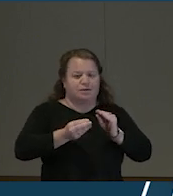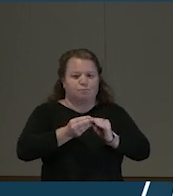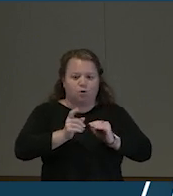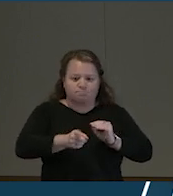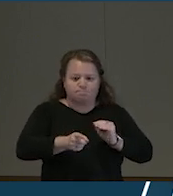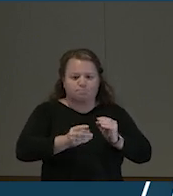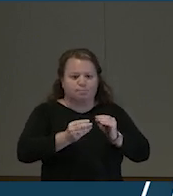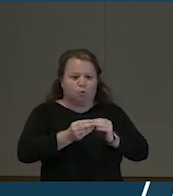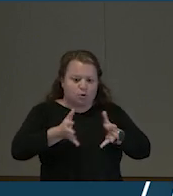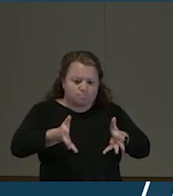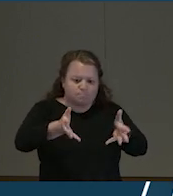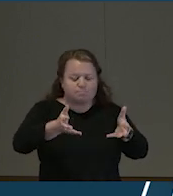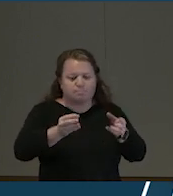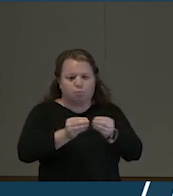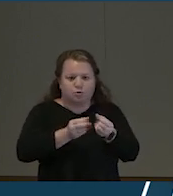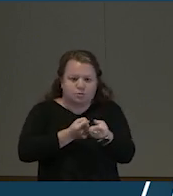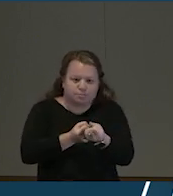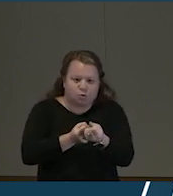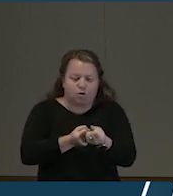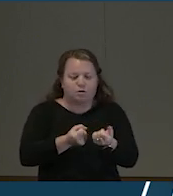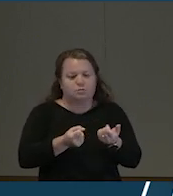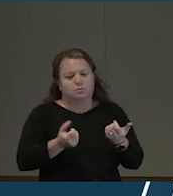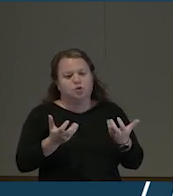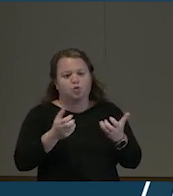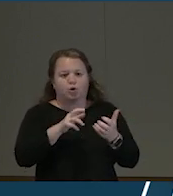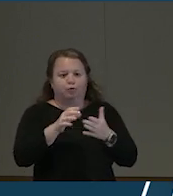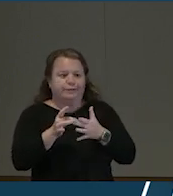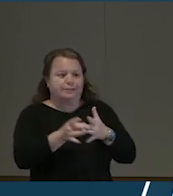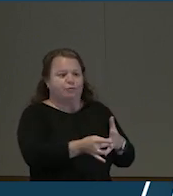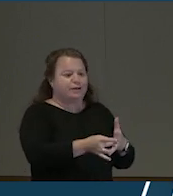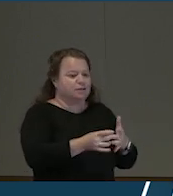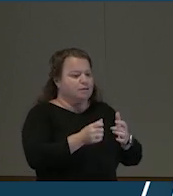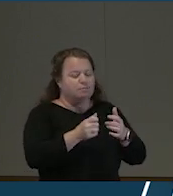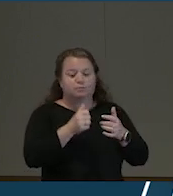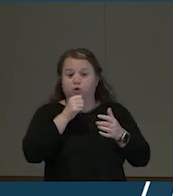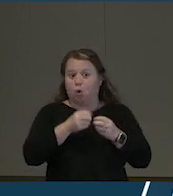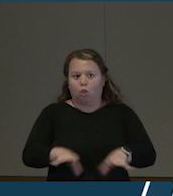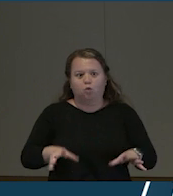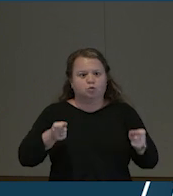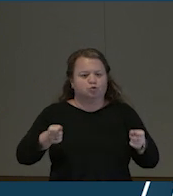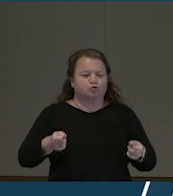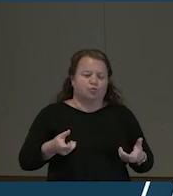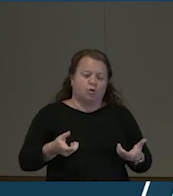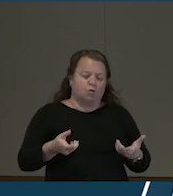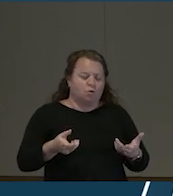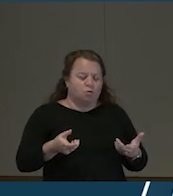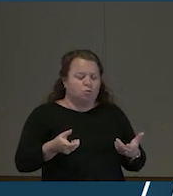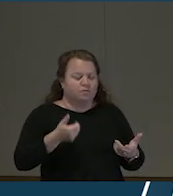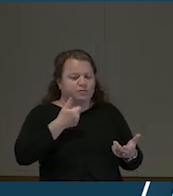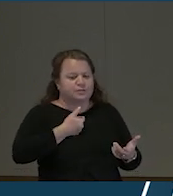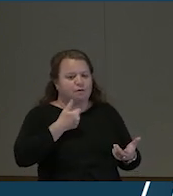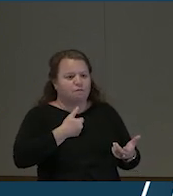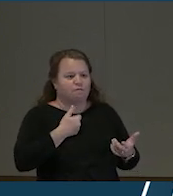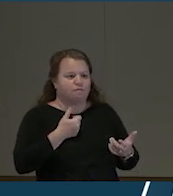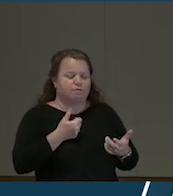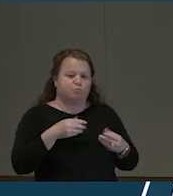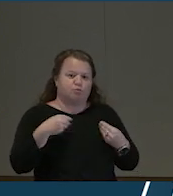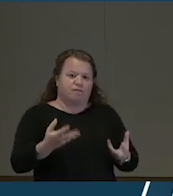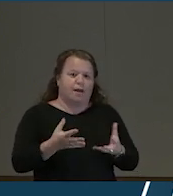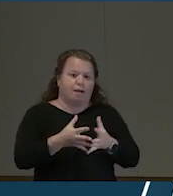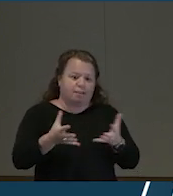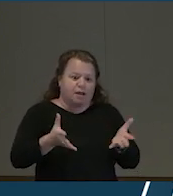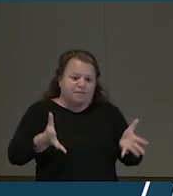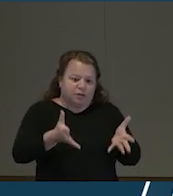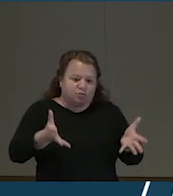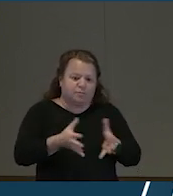patience, support. You always want to redirect them without losing control and try to provide a lot of praise, love, and